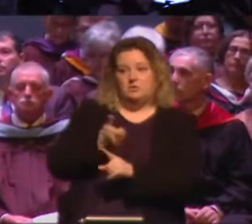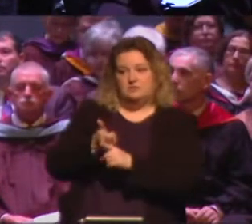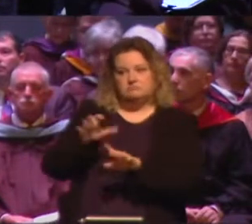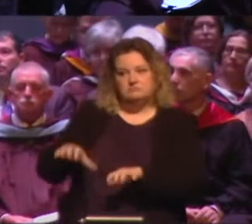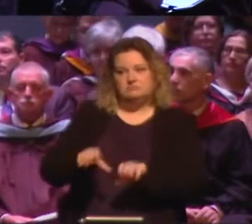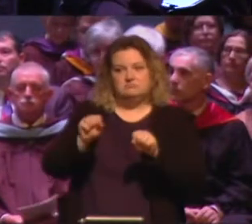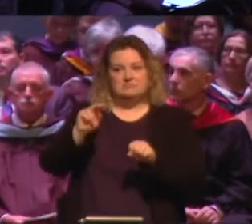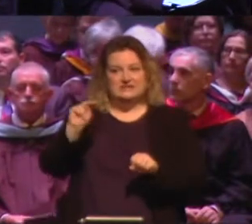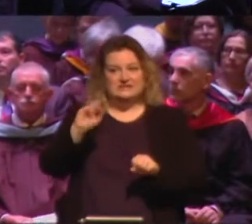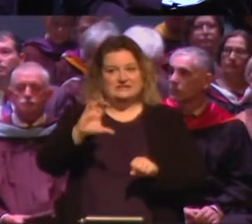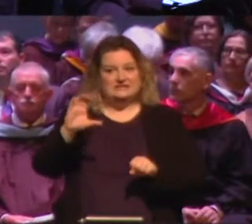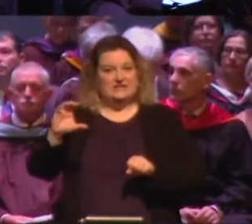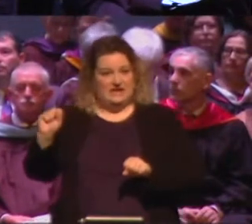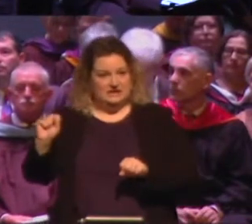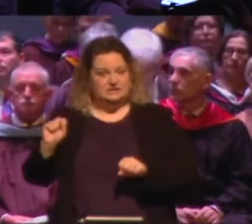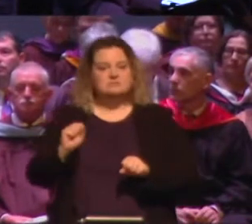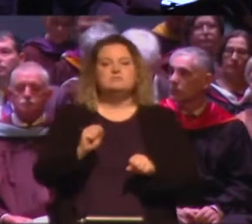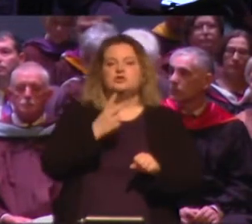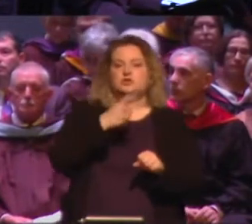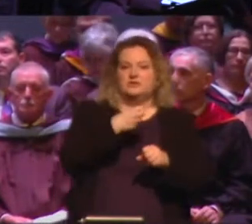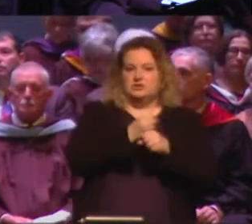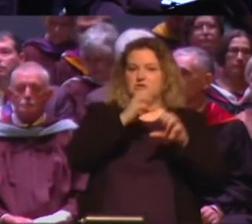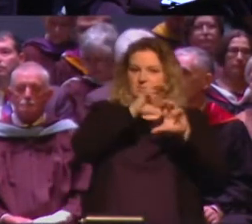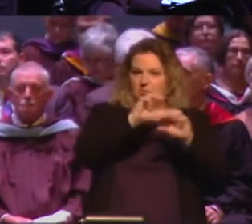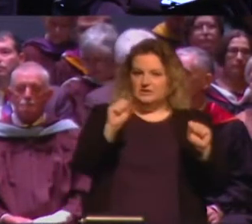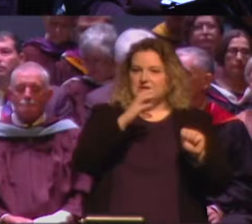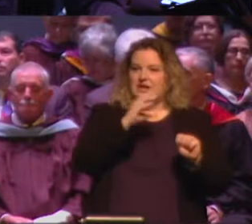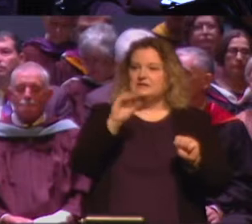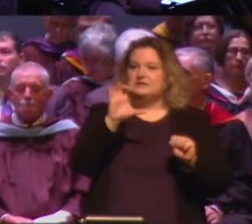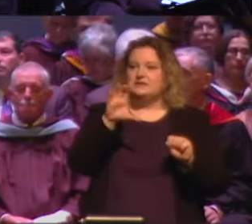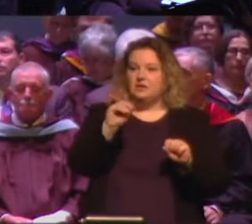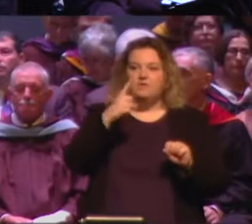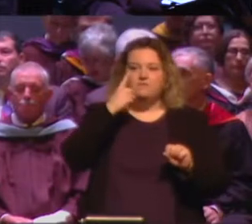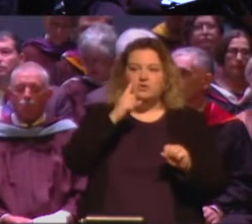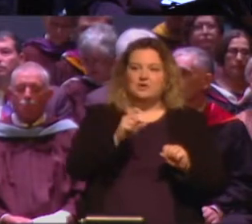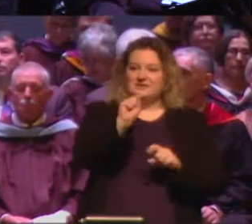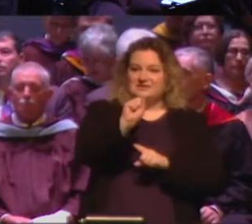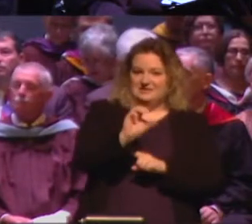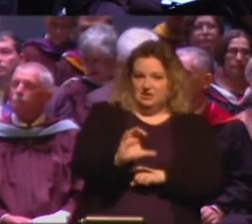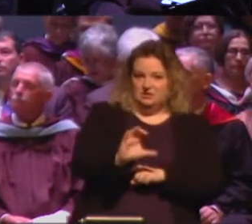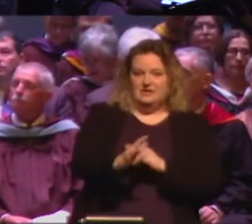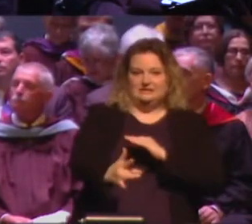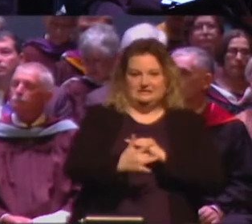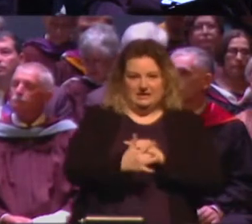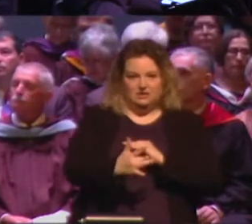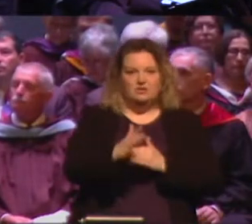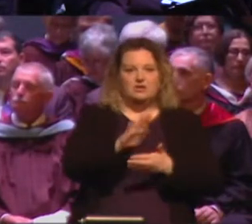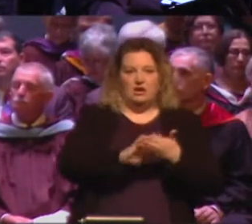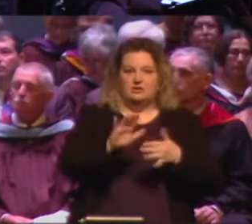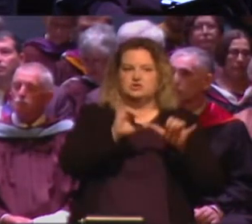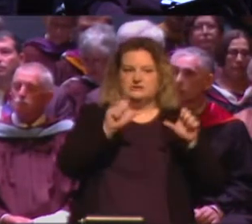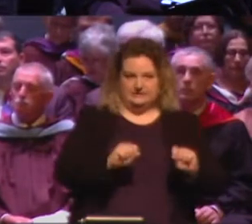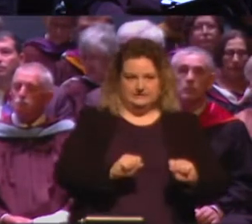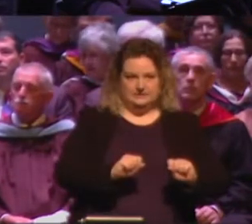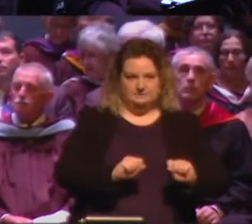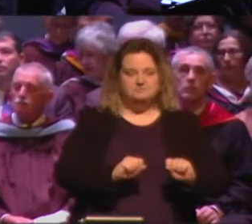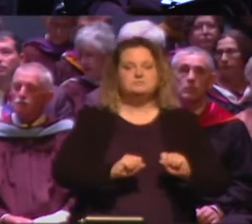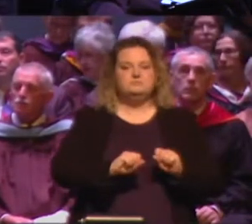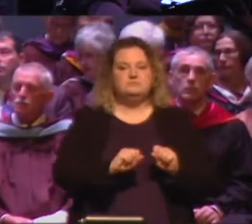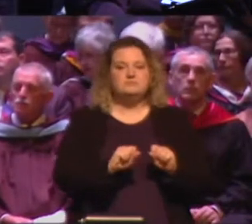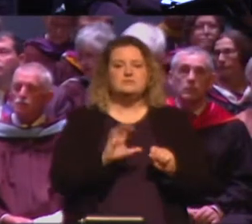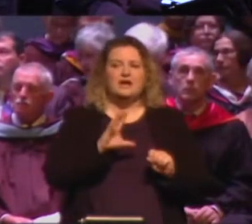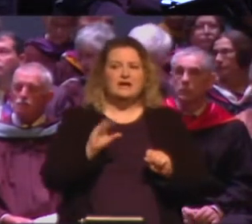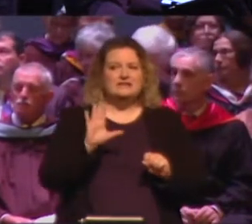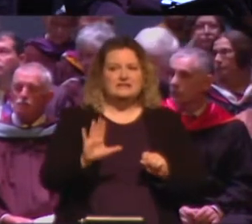NCCS, he served 2 years as president and CEO of the South Carolina Technical College System, where the highlights